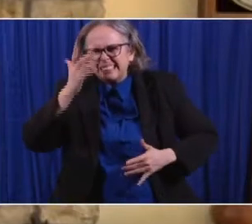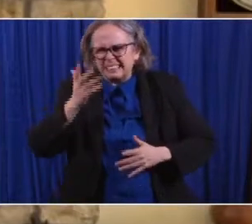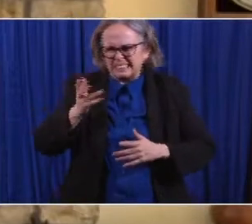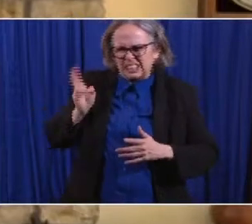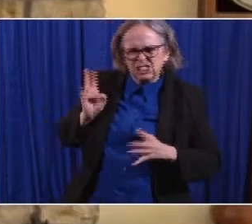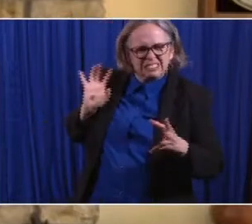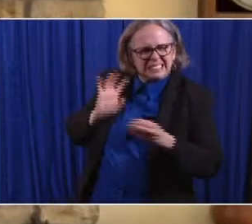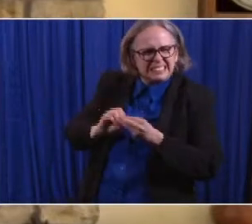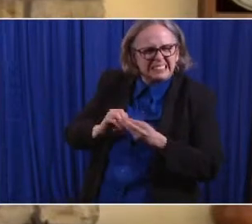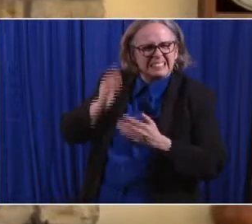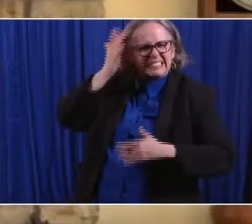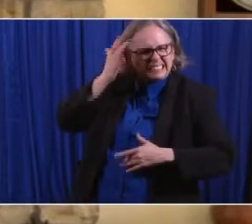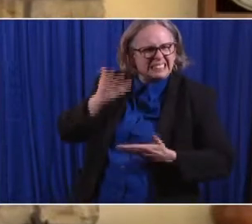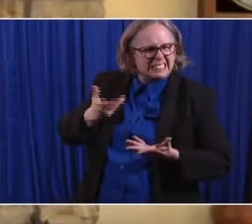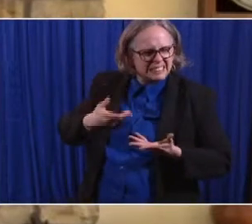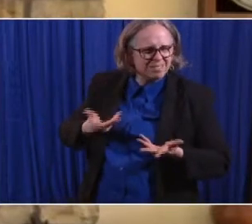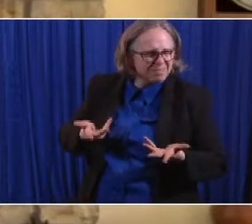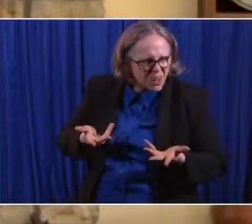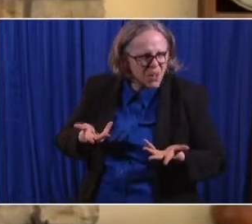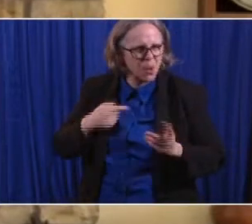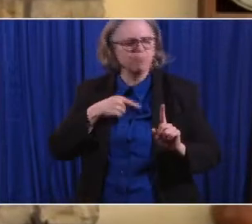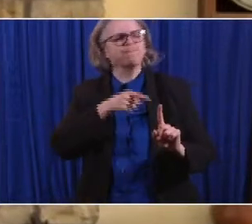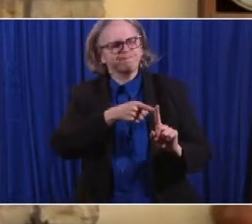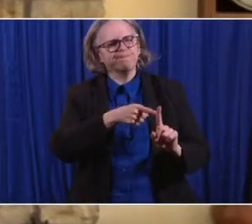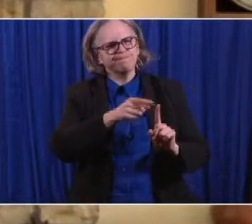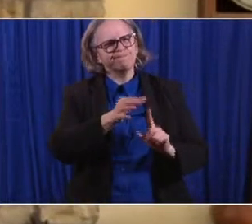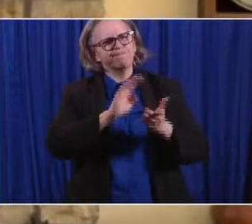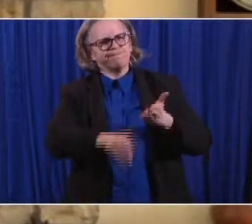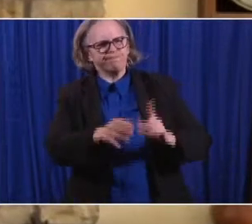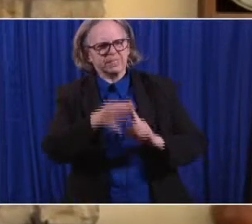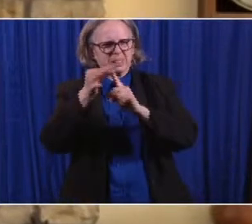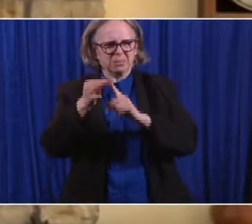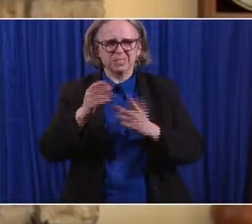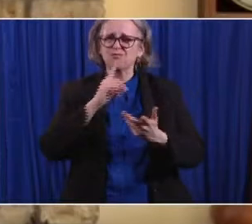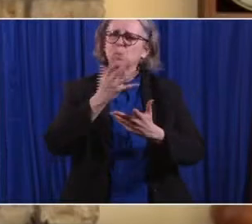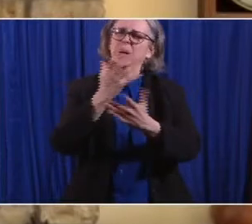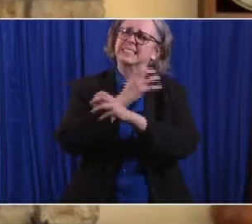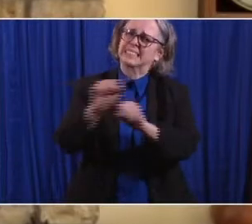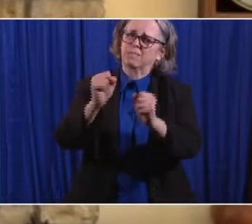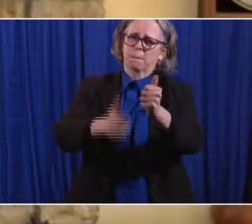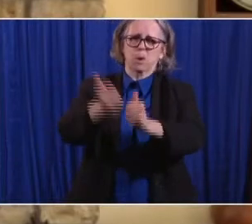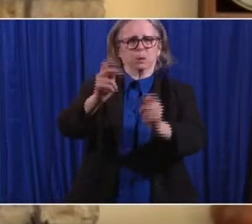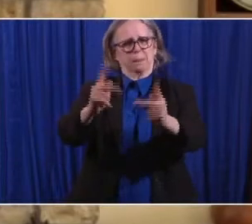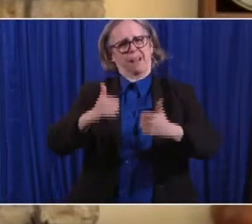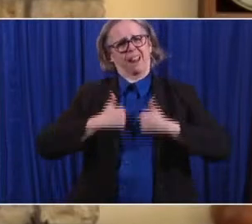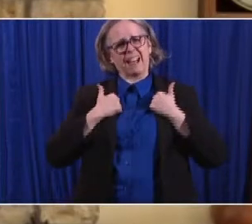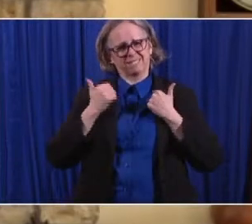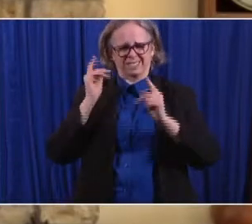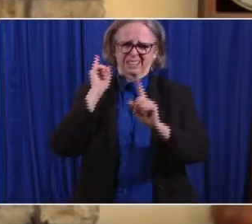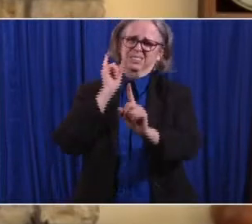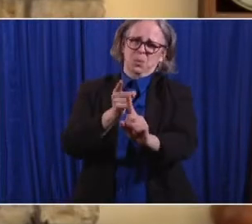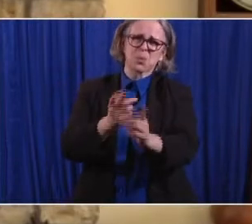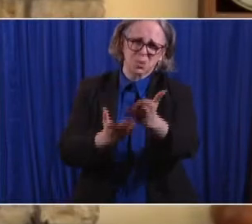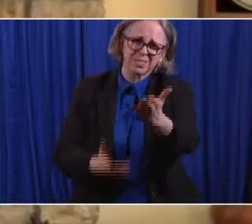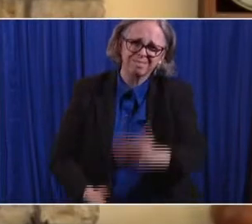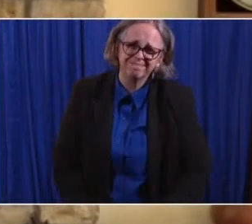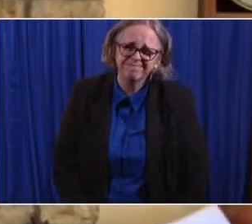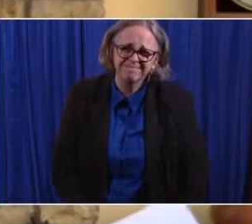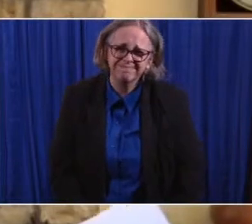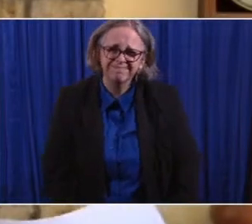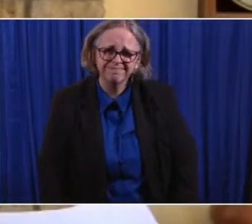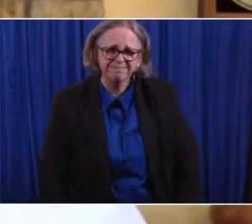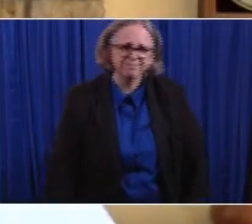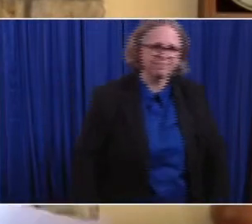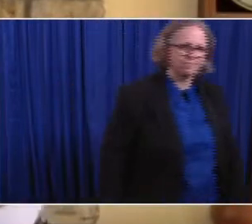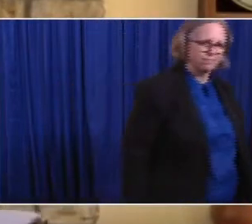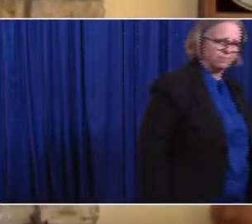what we think is the right approach to save the most lives. Governor, next question is the last question for today, and it belongs